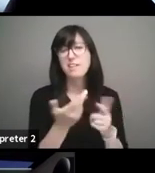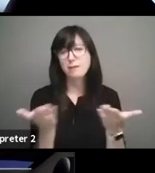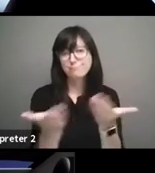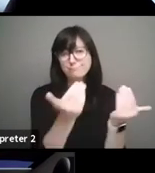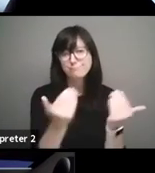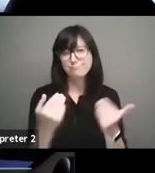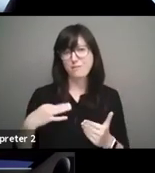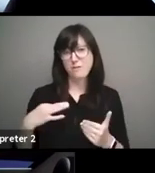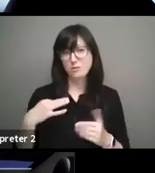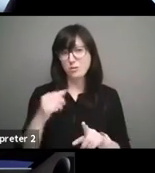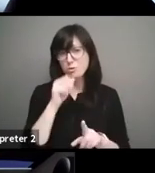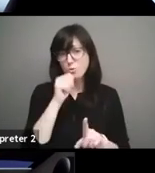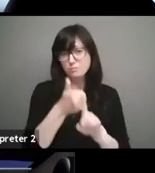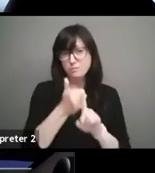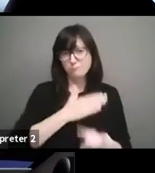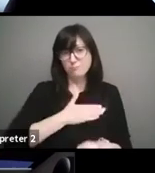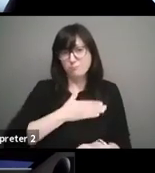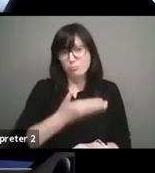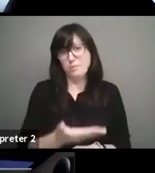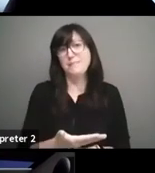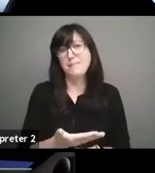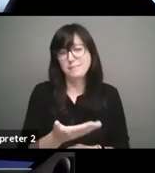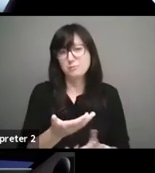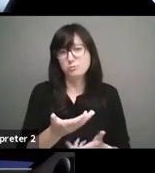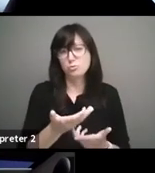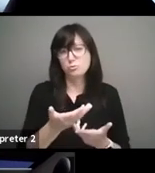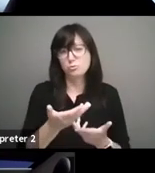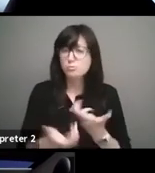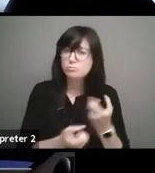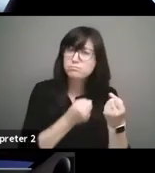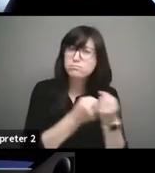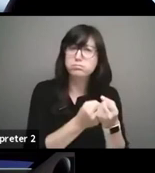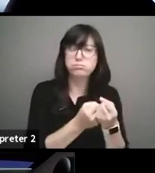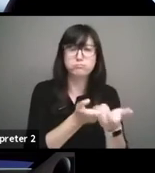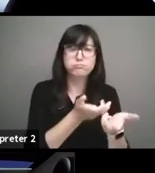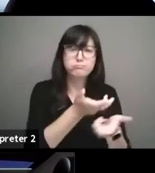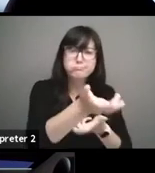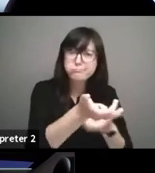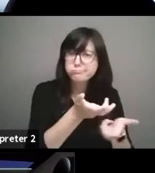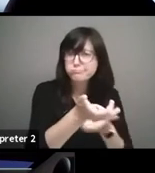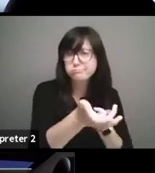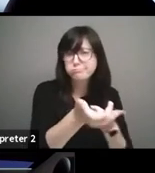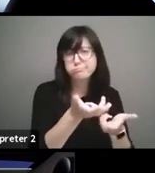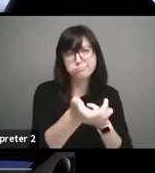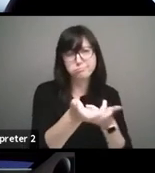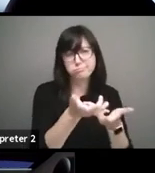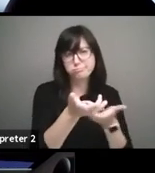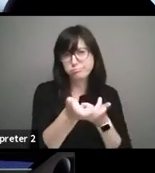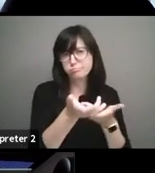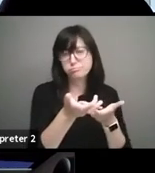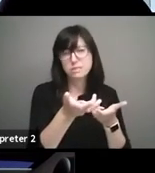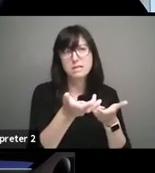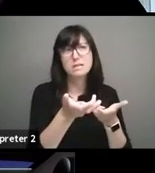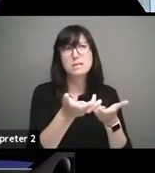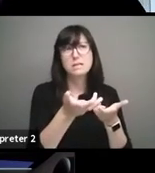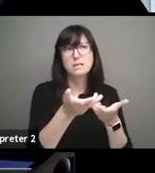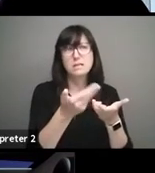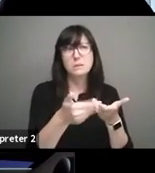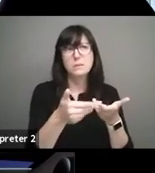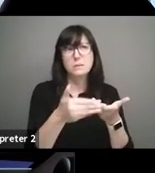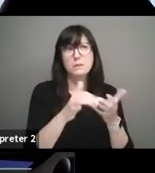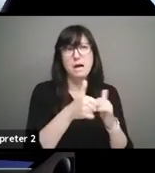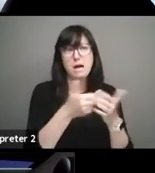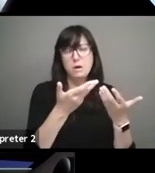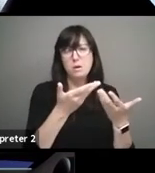be willing to share space and kind of work through a lot of the really oppressive